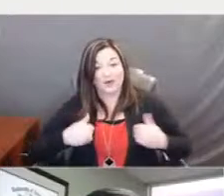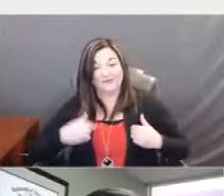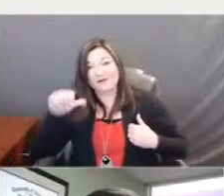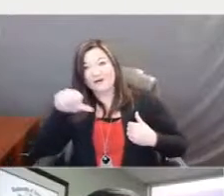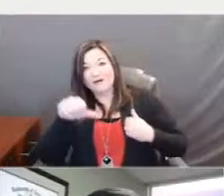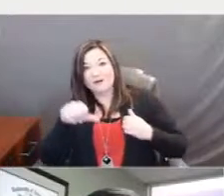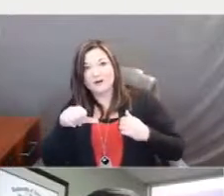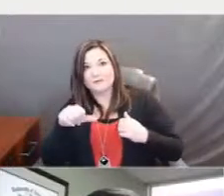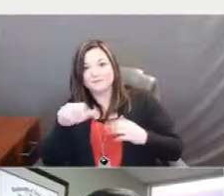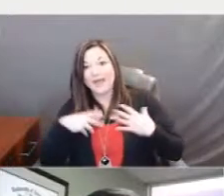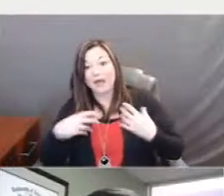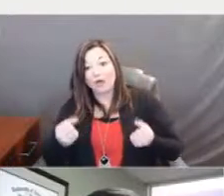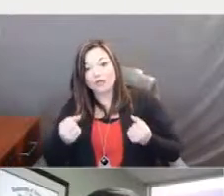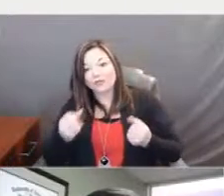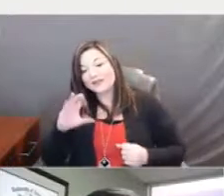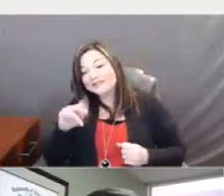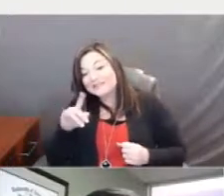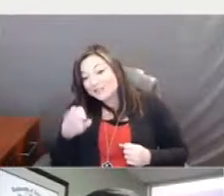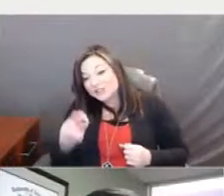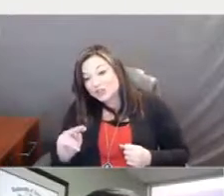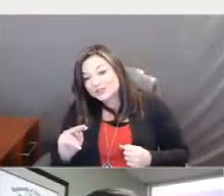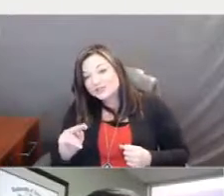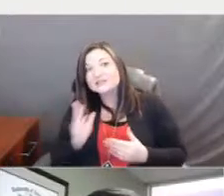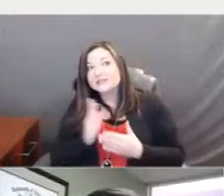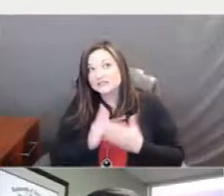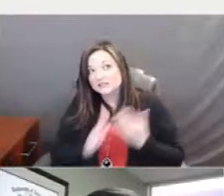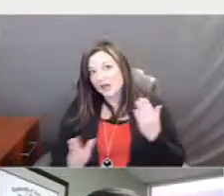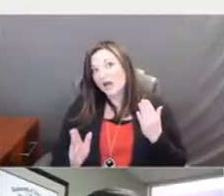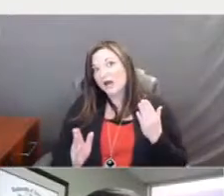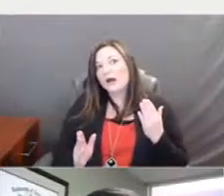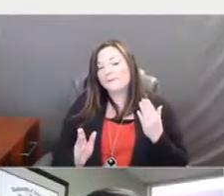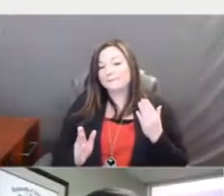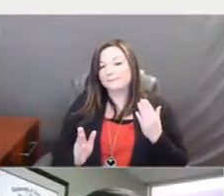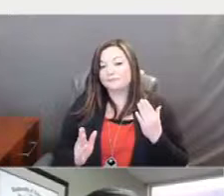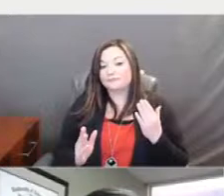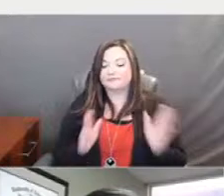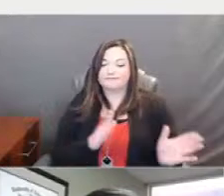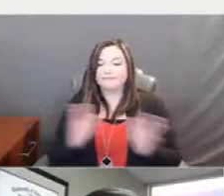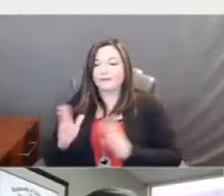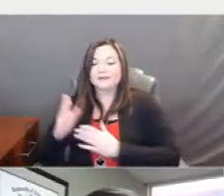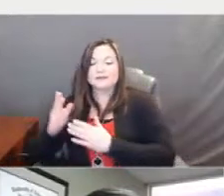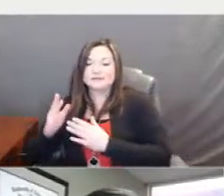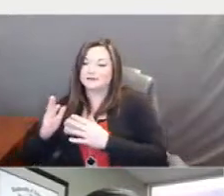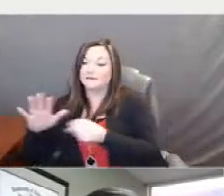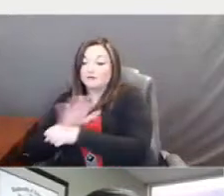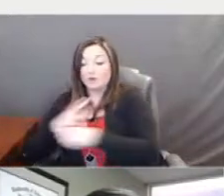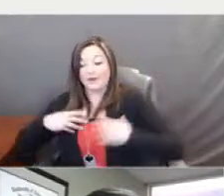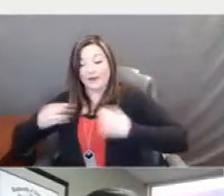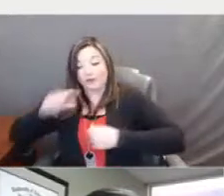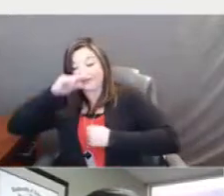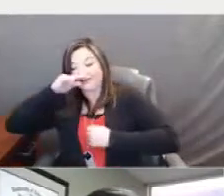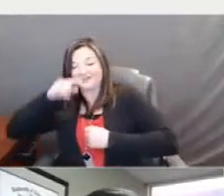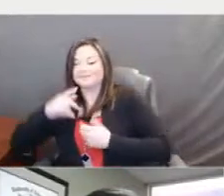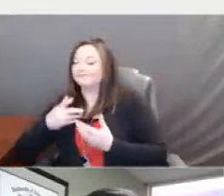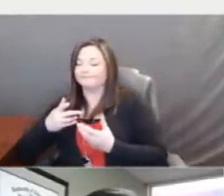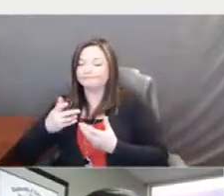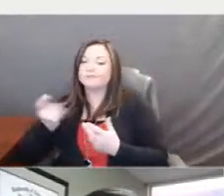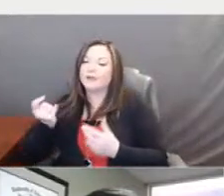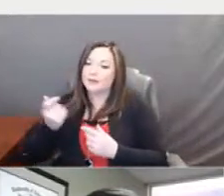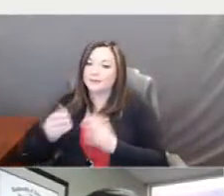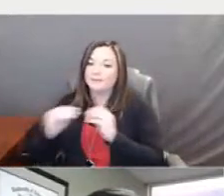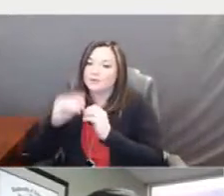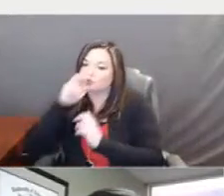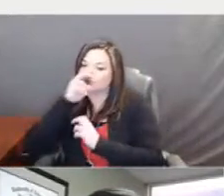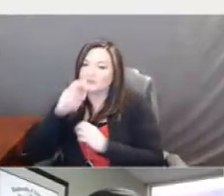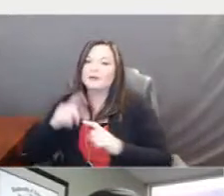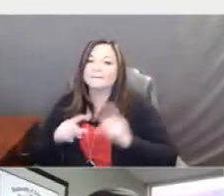conditions, per some of the phases, they go a little bit higher than kids who are completely healthy. But you're right that we hope in the future that we can